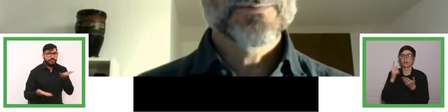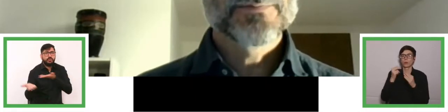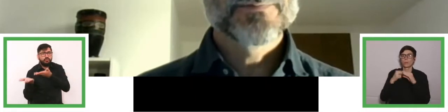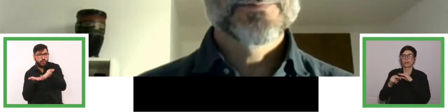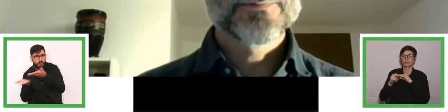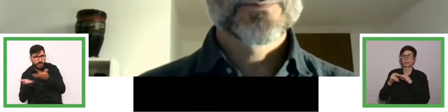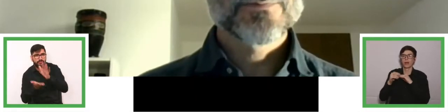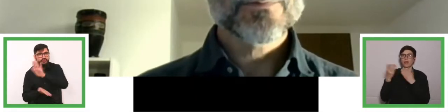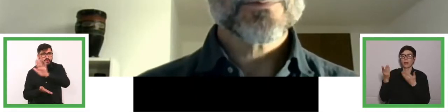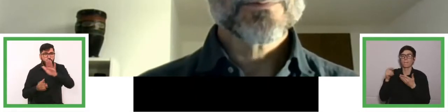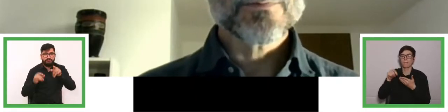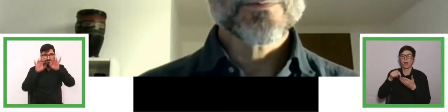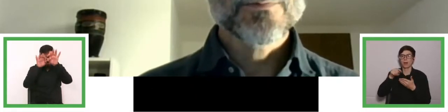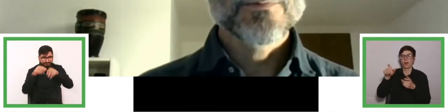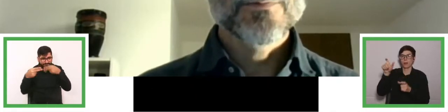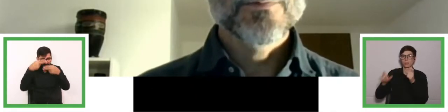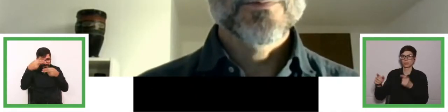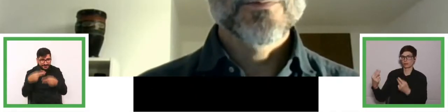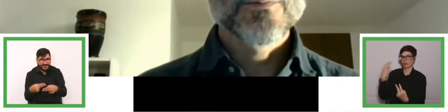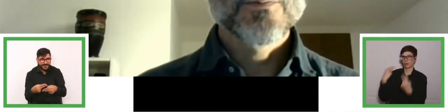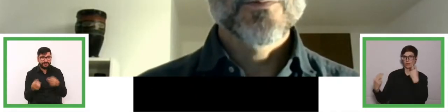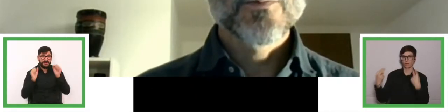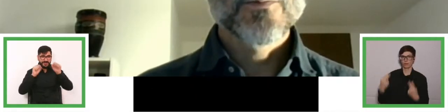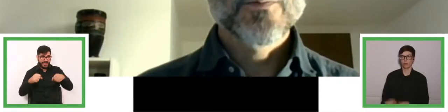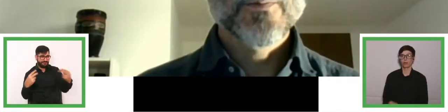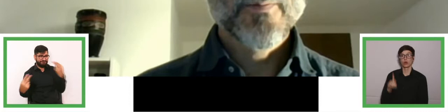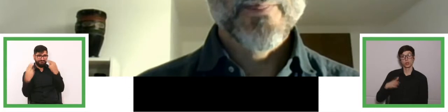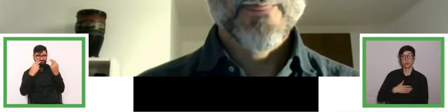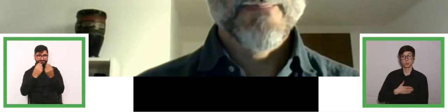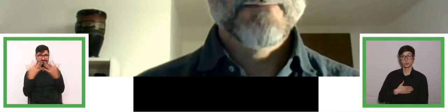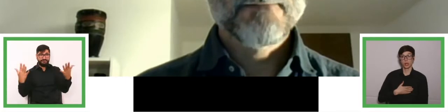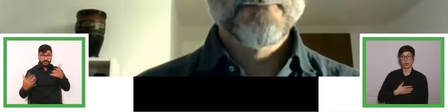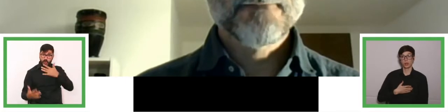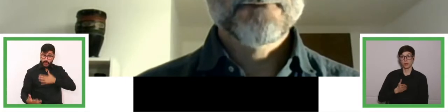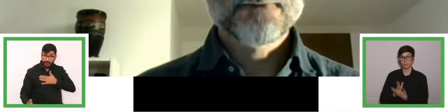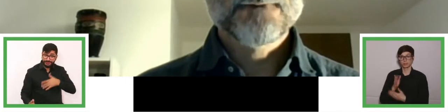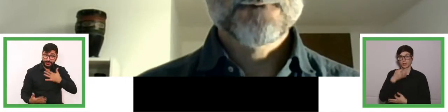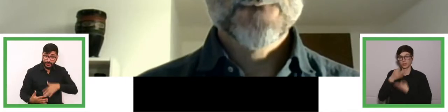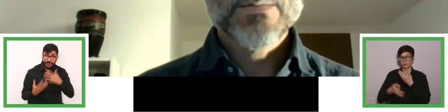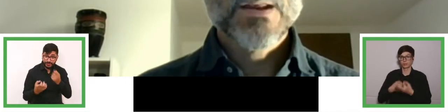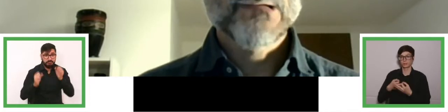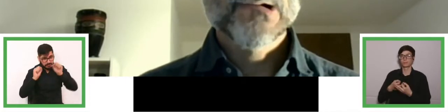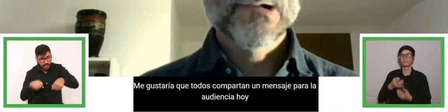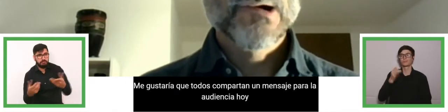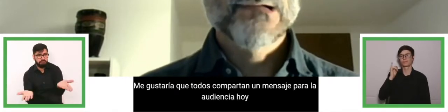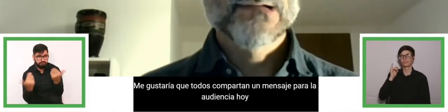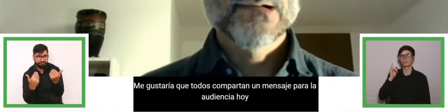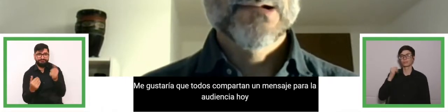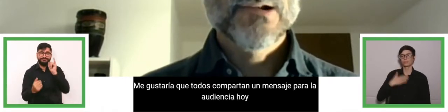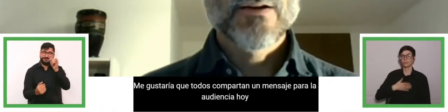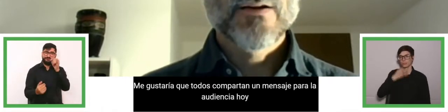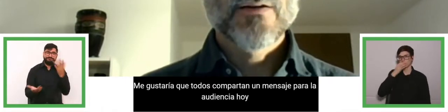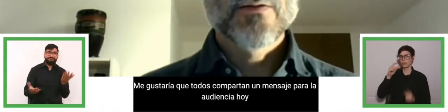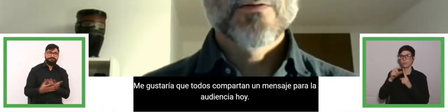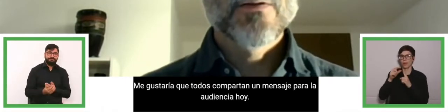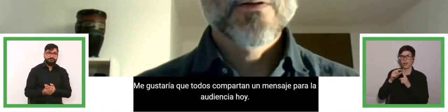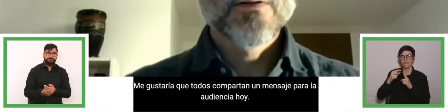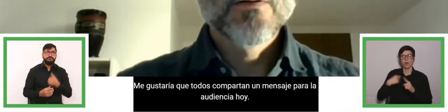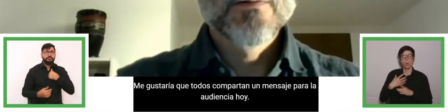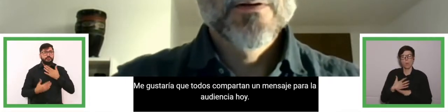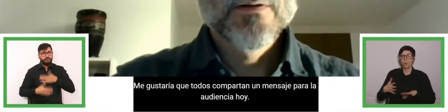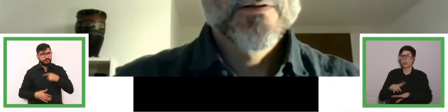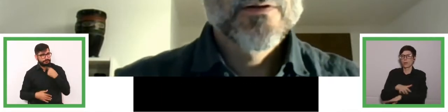start? Yes, thank you. We are so excited to expand our mission for a world